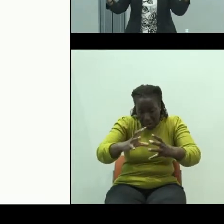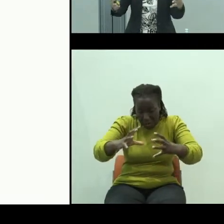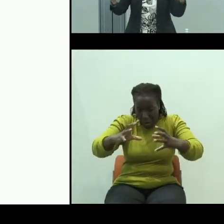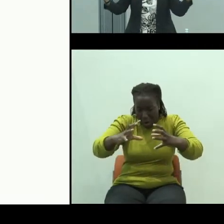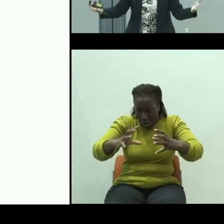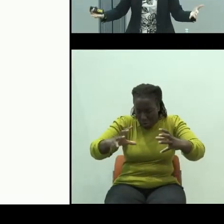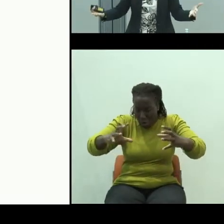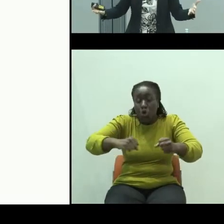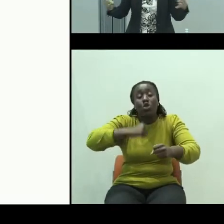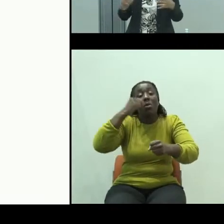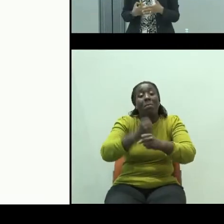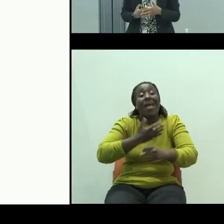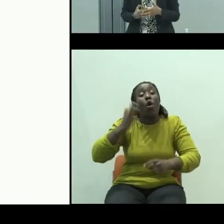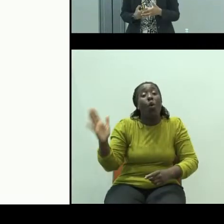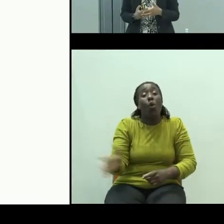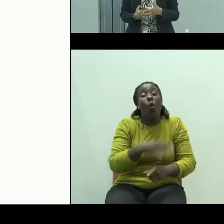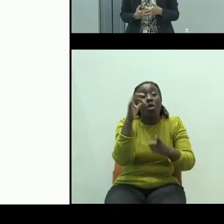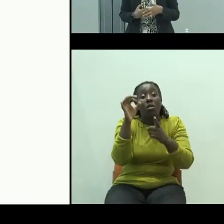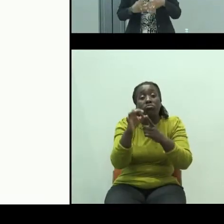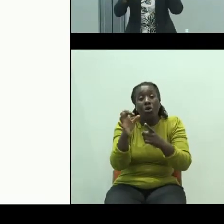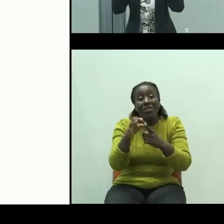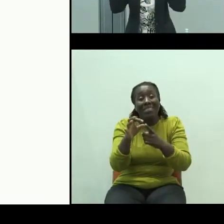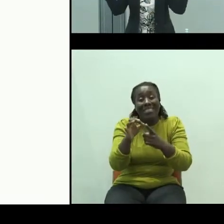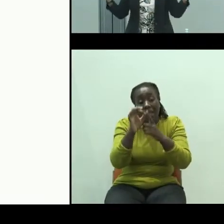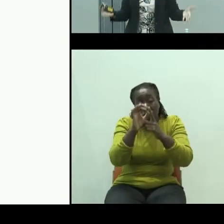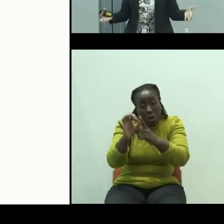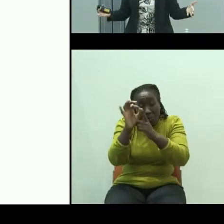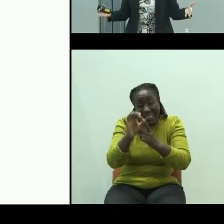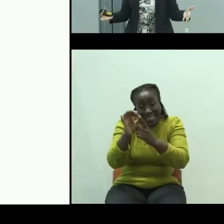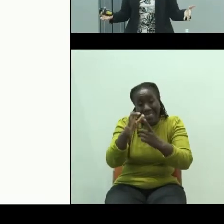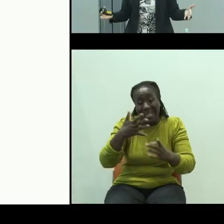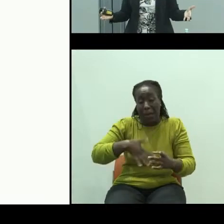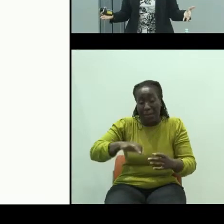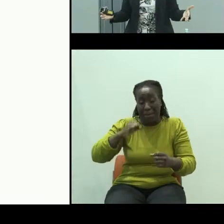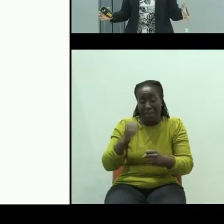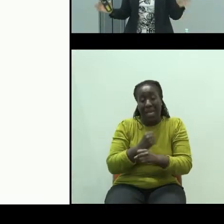all the proteins we need to trigger our reactions. And then at a certain